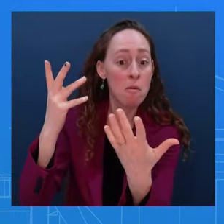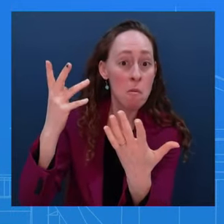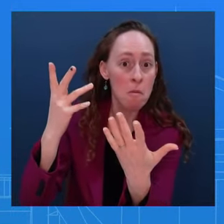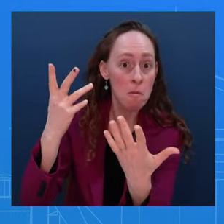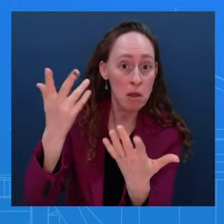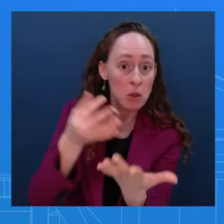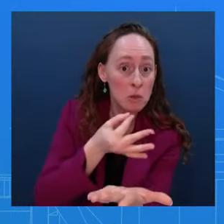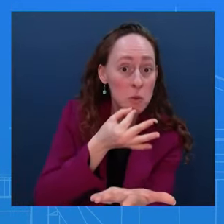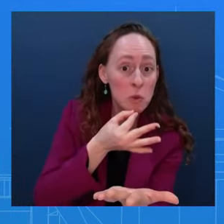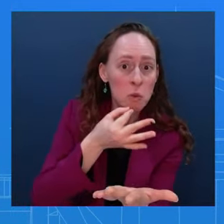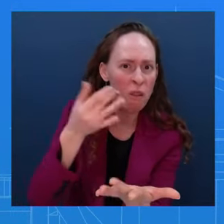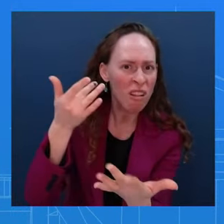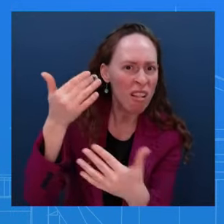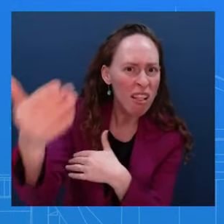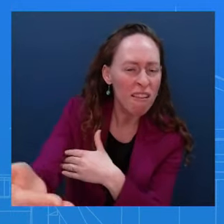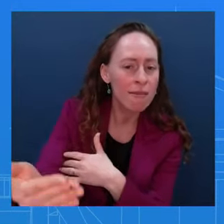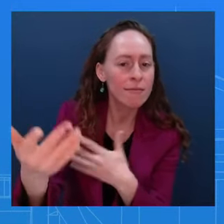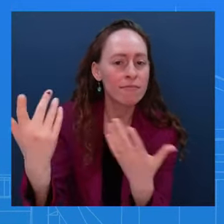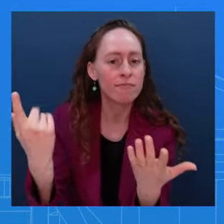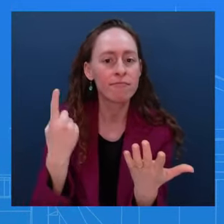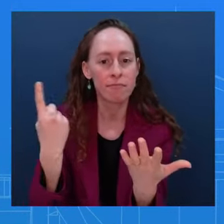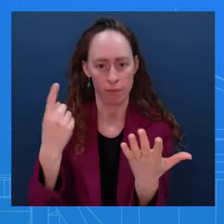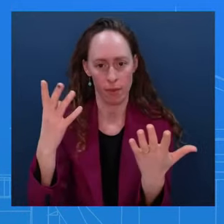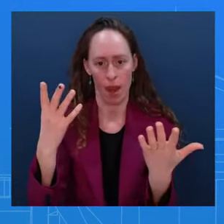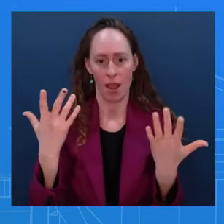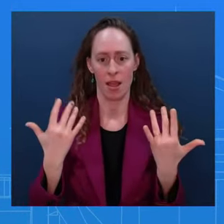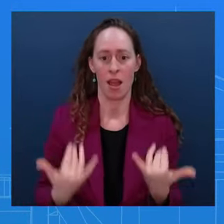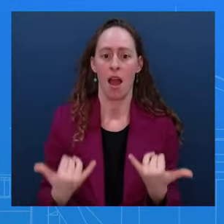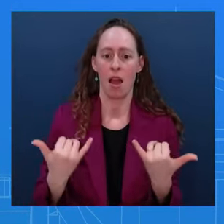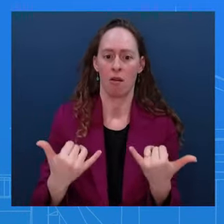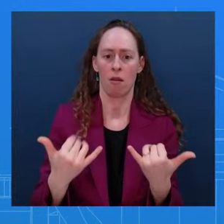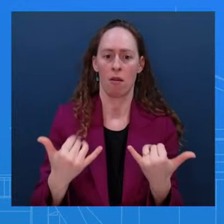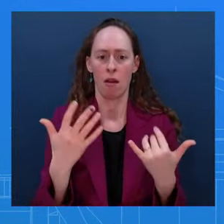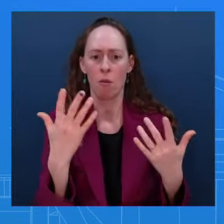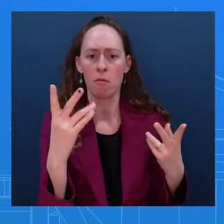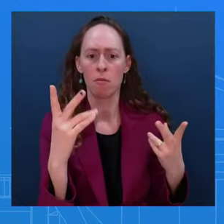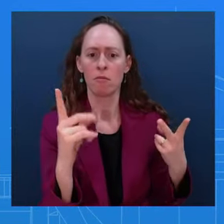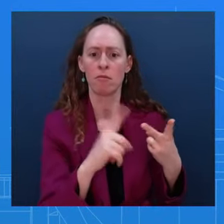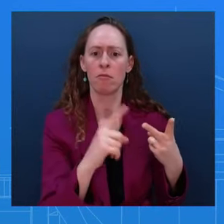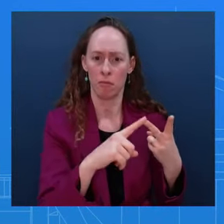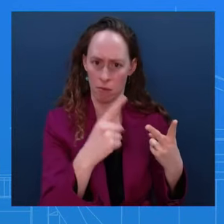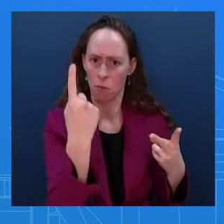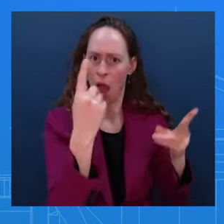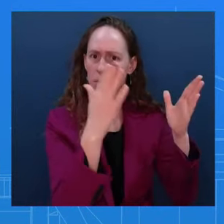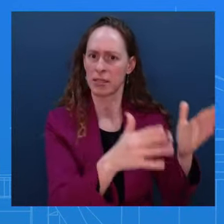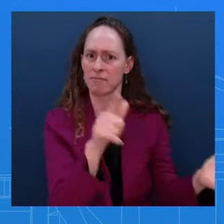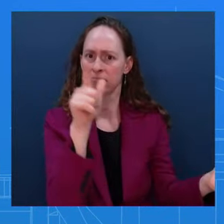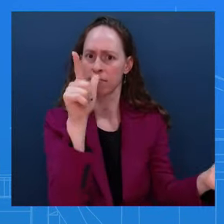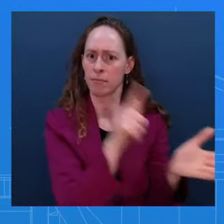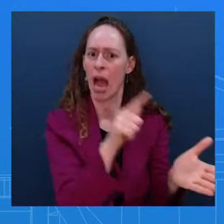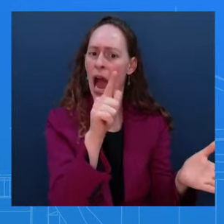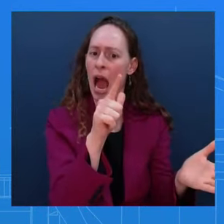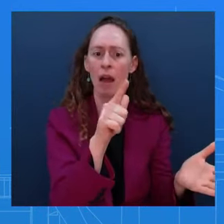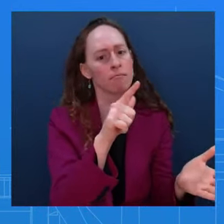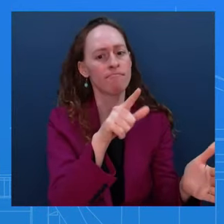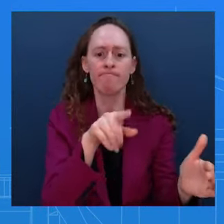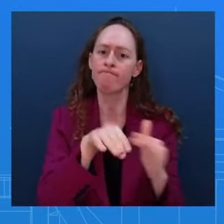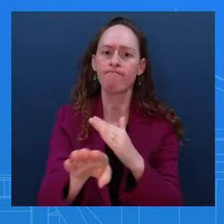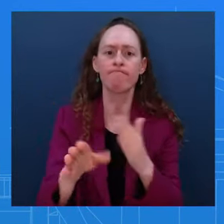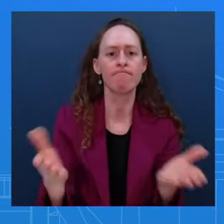was banned from entering the United States for many years due to allegations of human rights violations, including